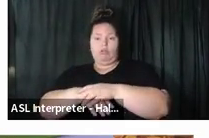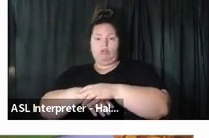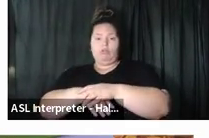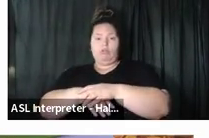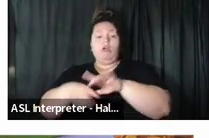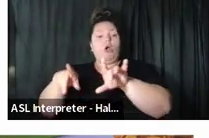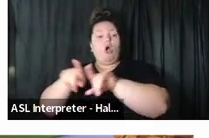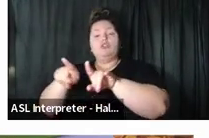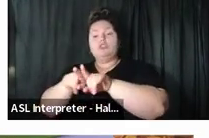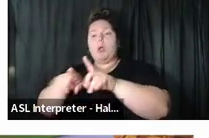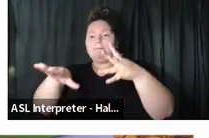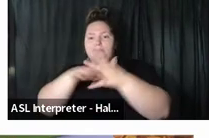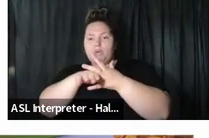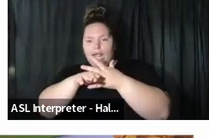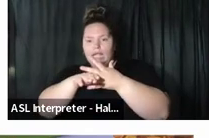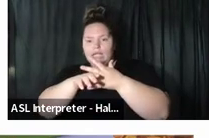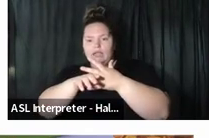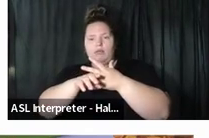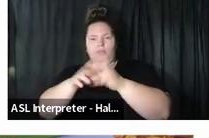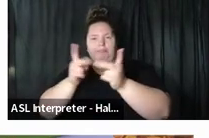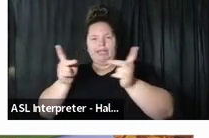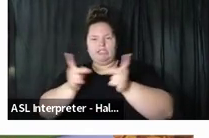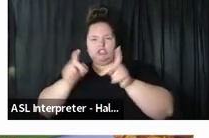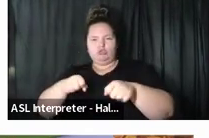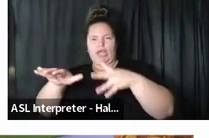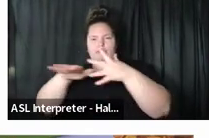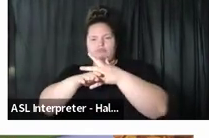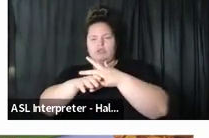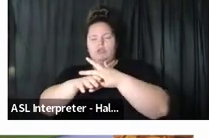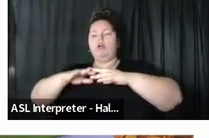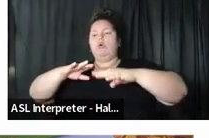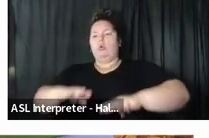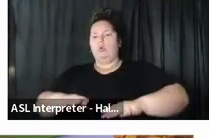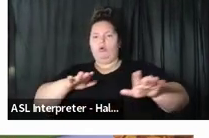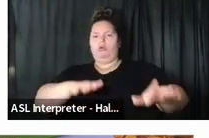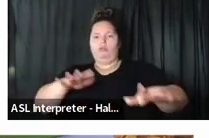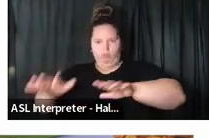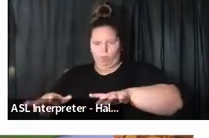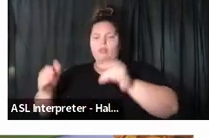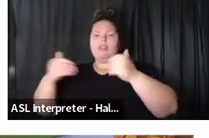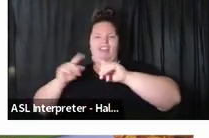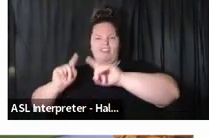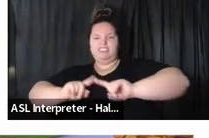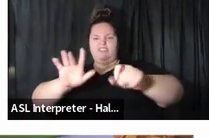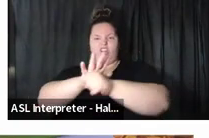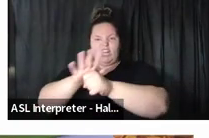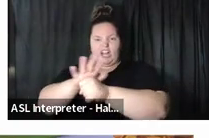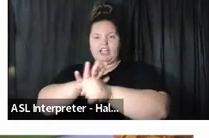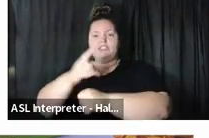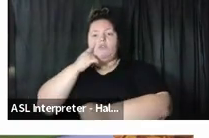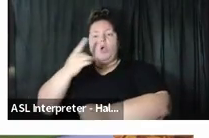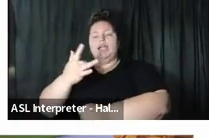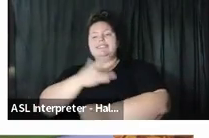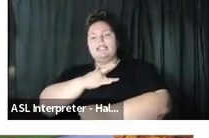around the park or in the area or even like museums, they will have different areas where you can take a break for sensory